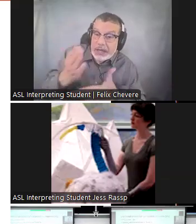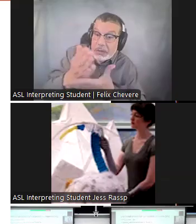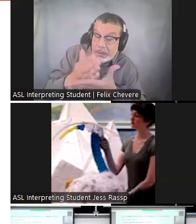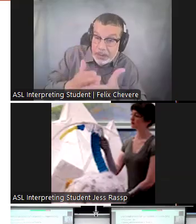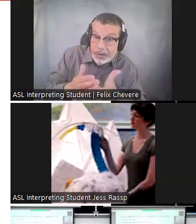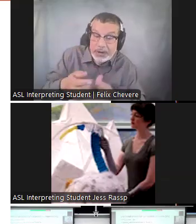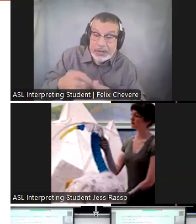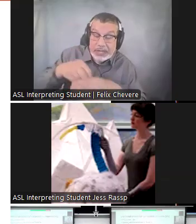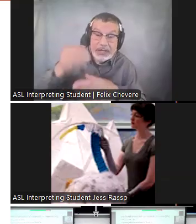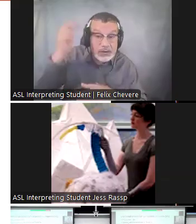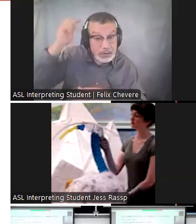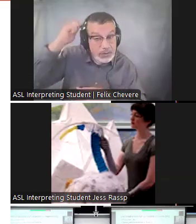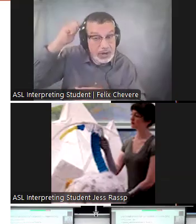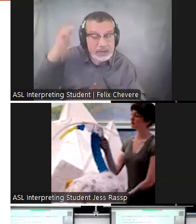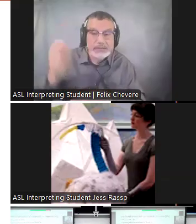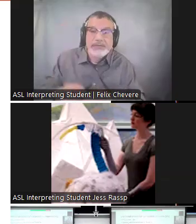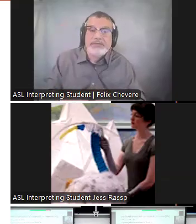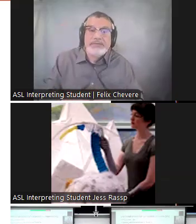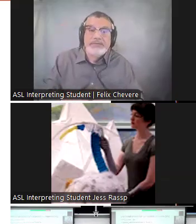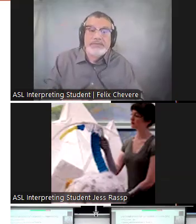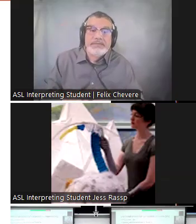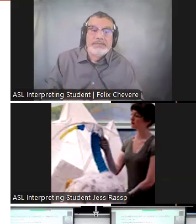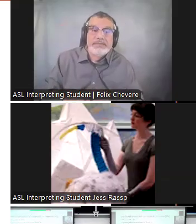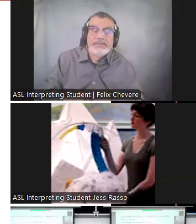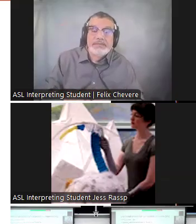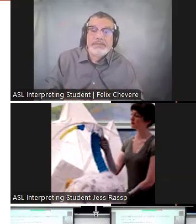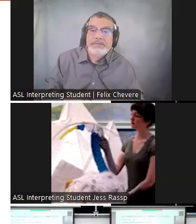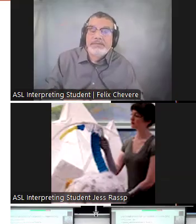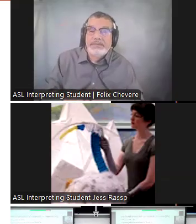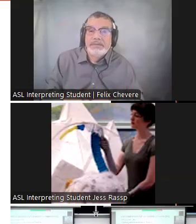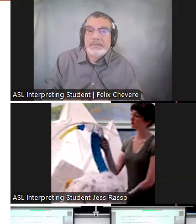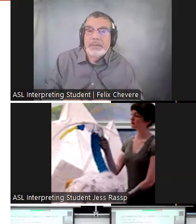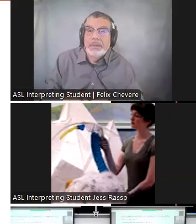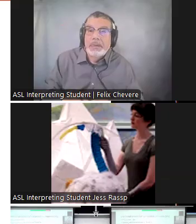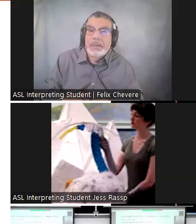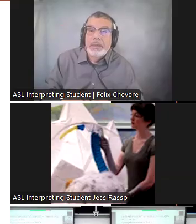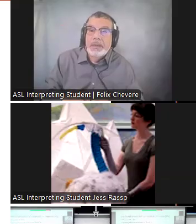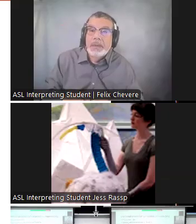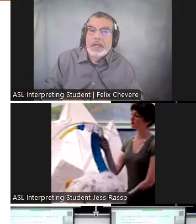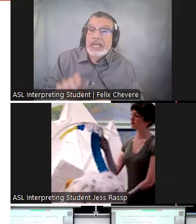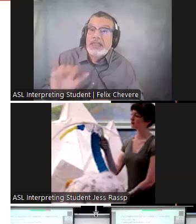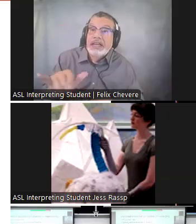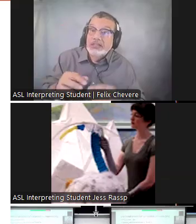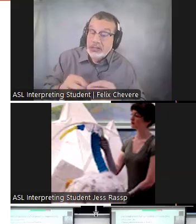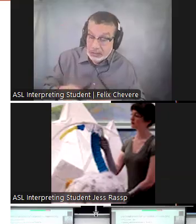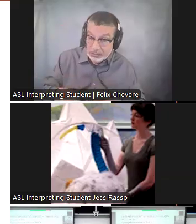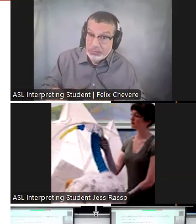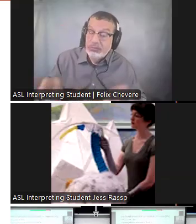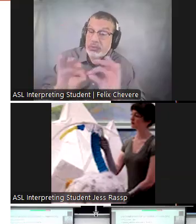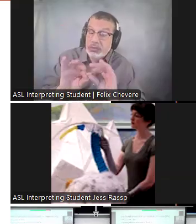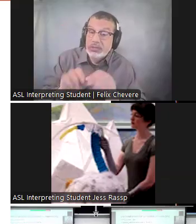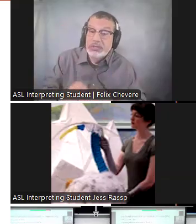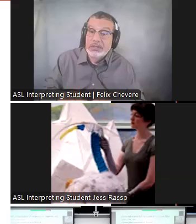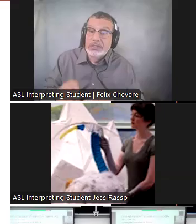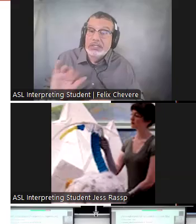You gotta shut down stuff. And so that's essentially kind of what happens here,